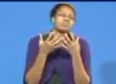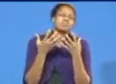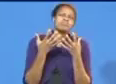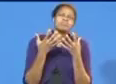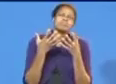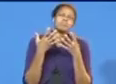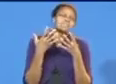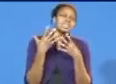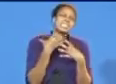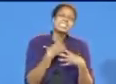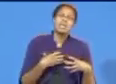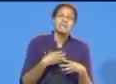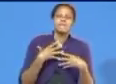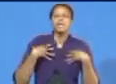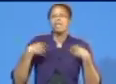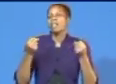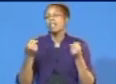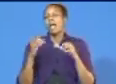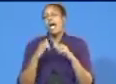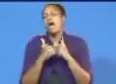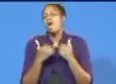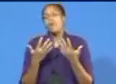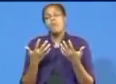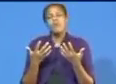I'm done.